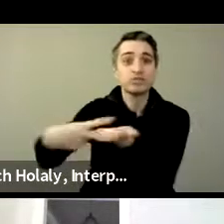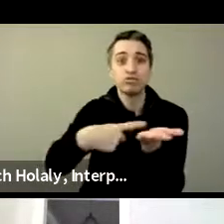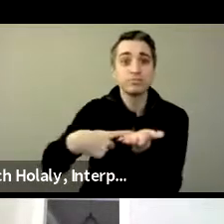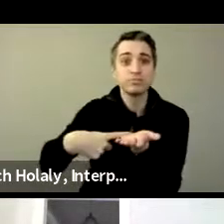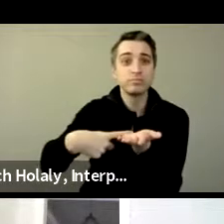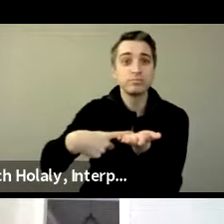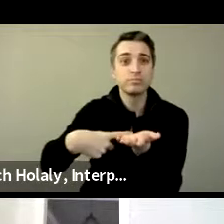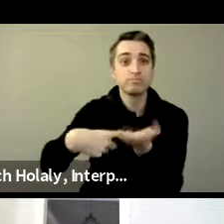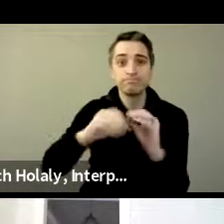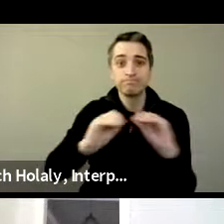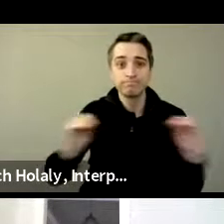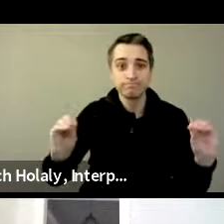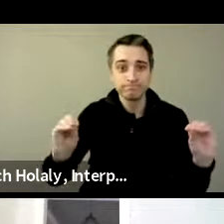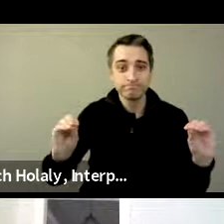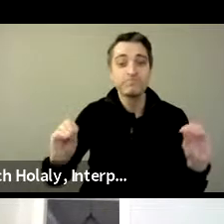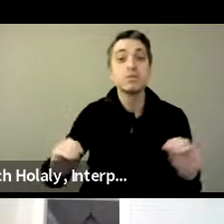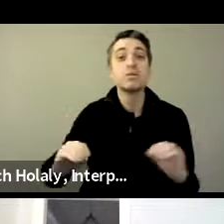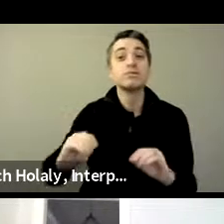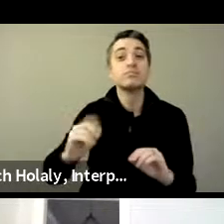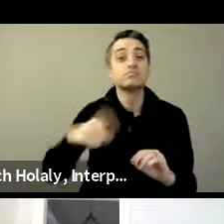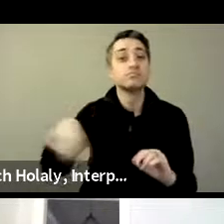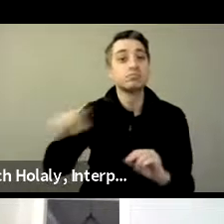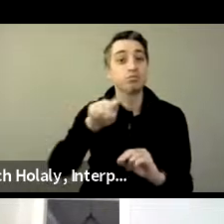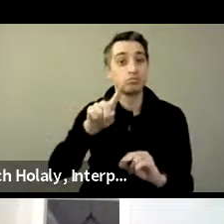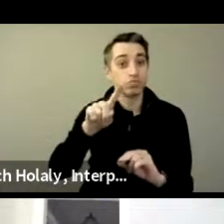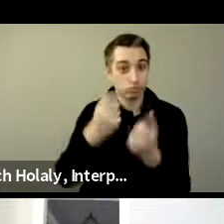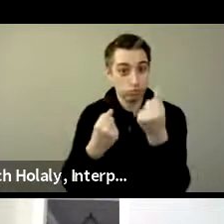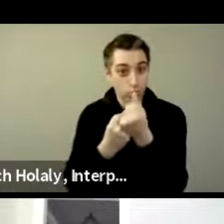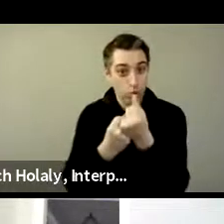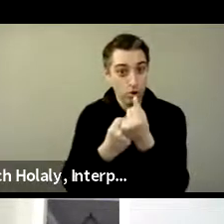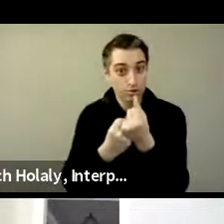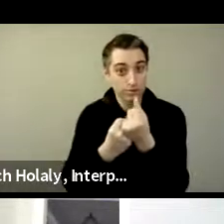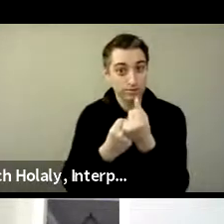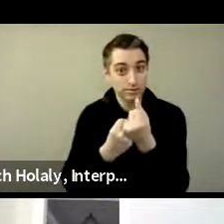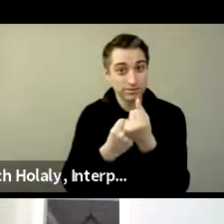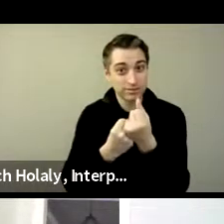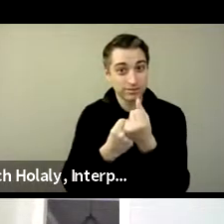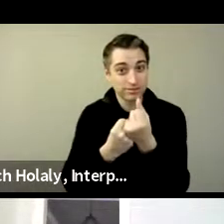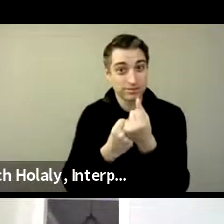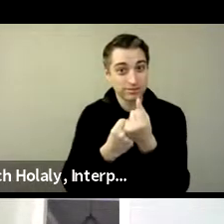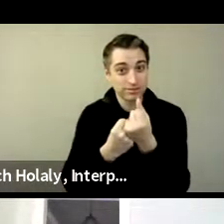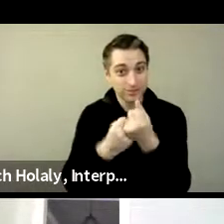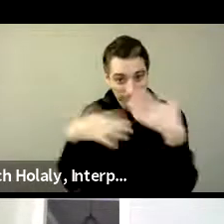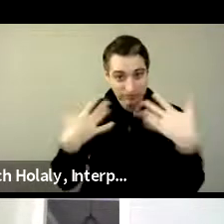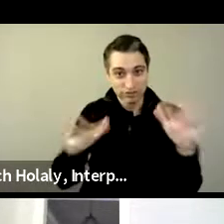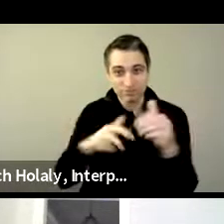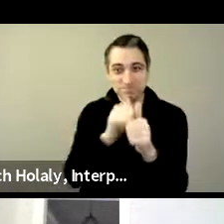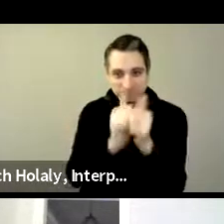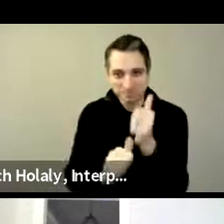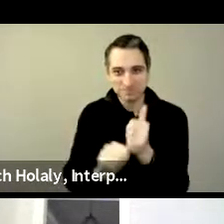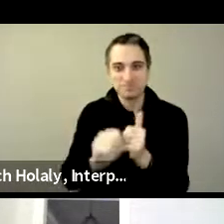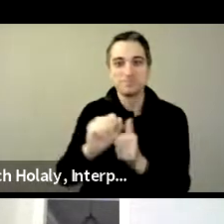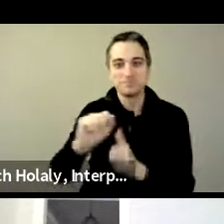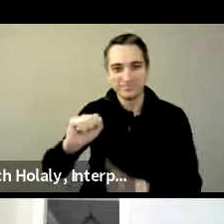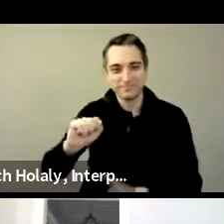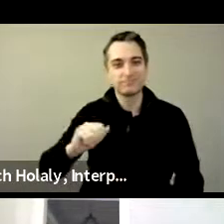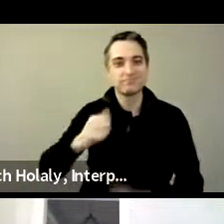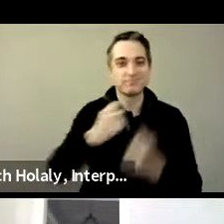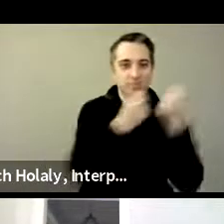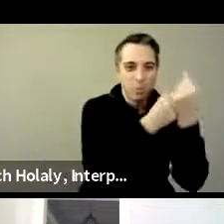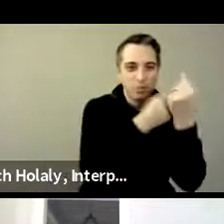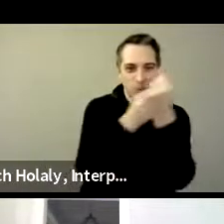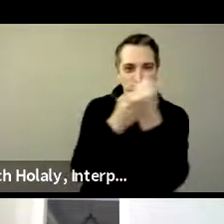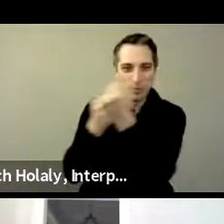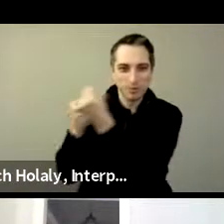All in favor of the motion to approve the agenda, please say aye. Oh, I guess that's already done. Okay. Aye. Aye. All